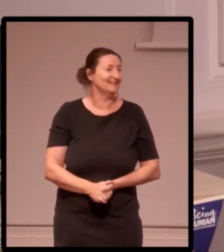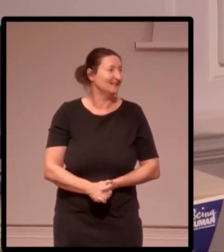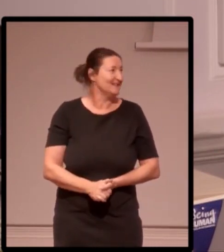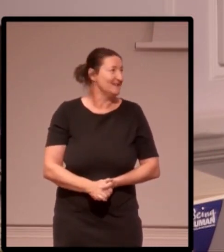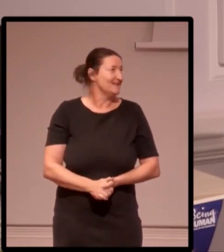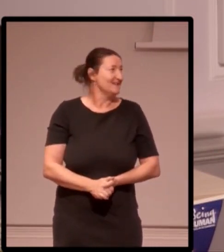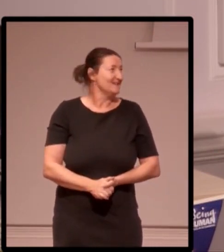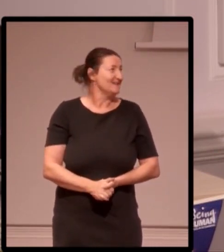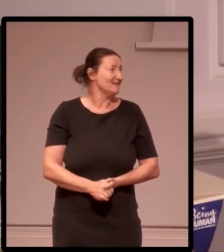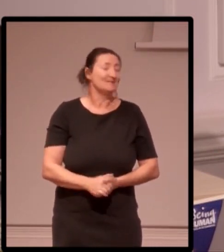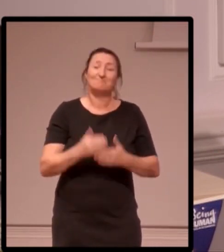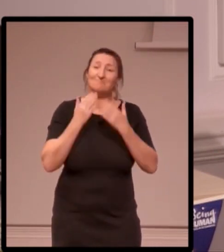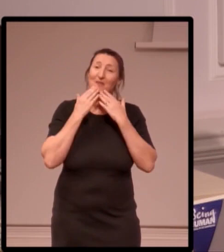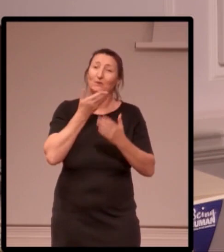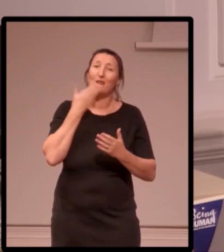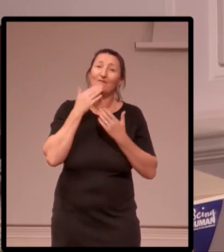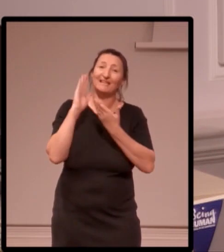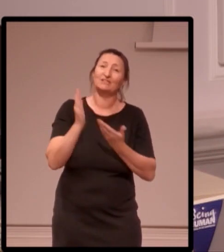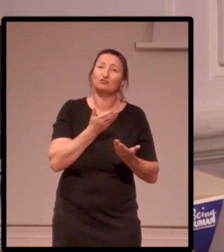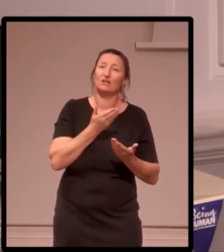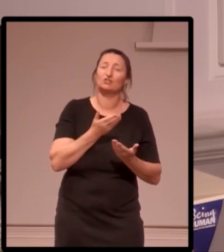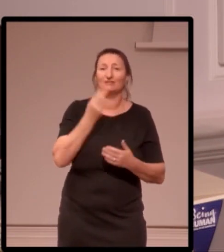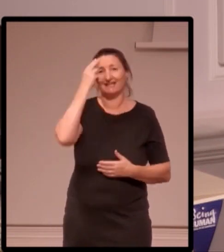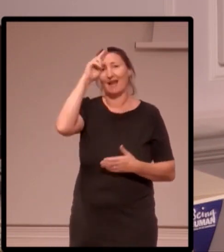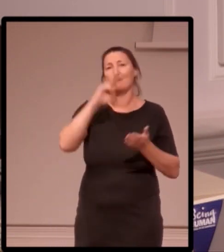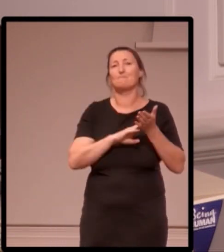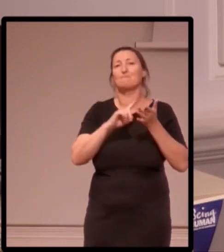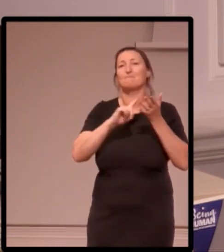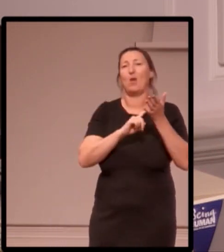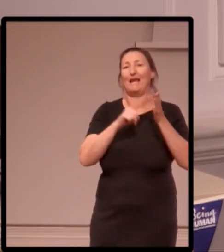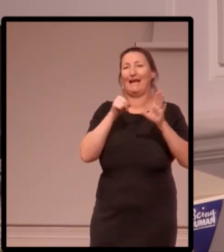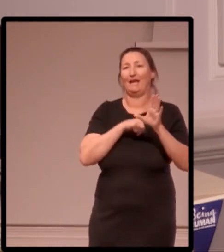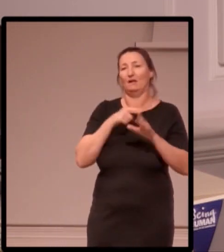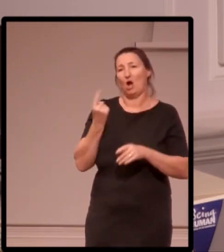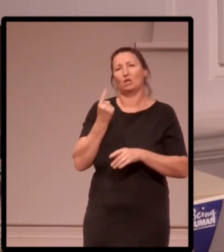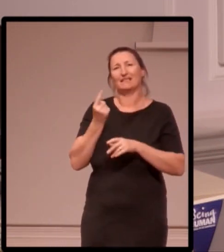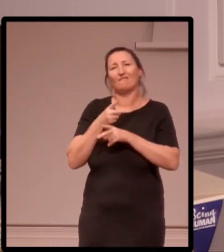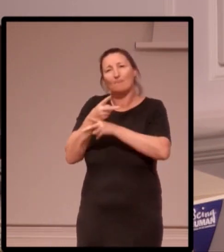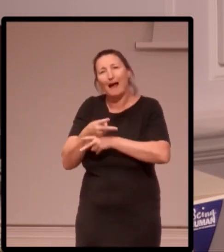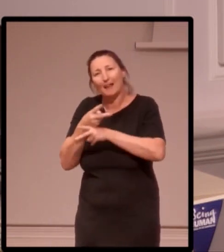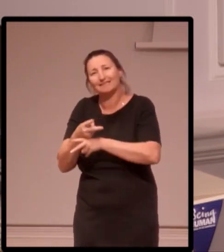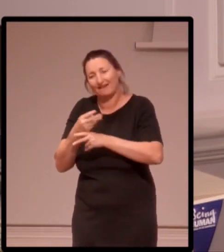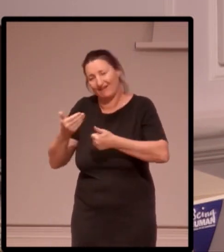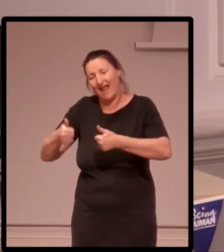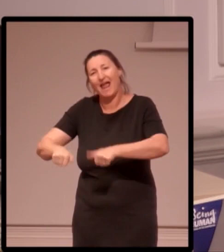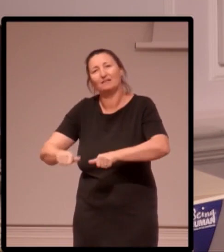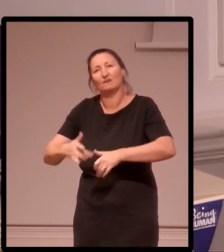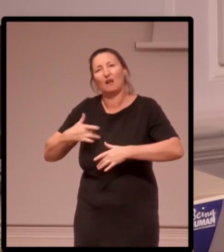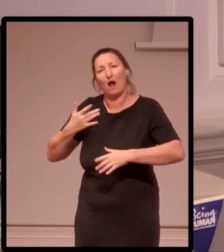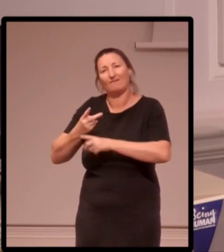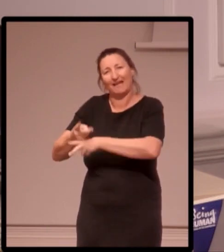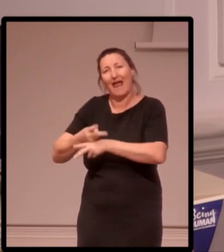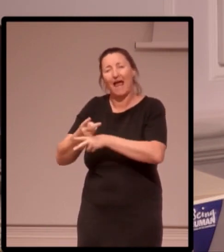online. So thank you for the introduction. My name is Molly, and I'm currently working as a palliative and end-of-life care nurse. I'm an